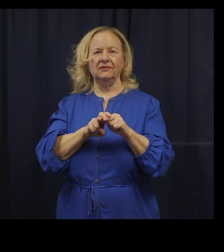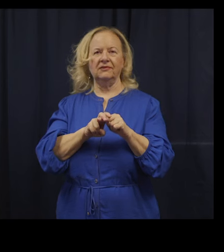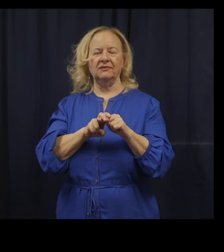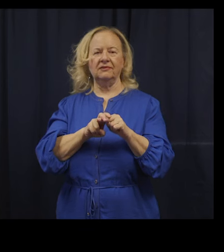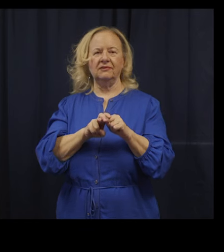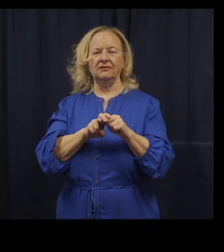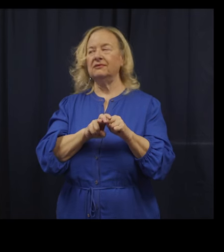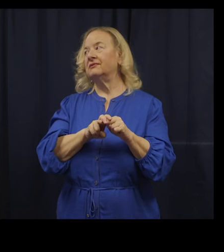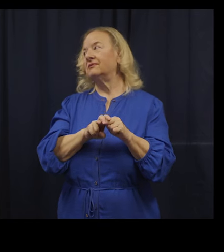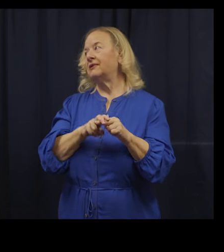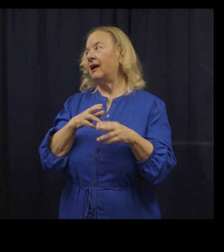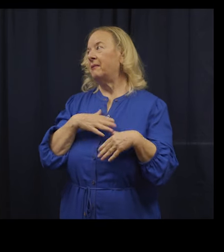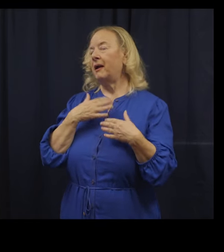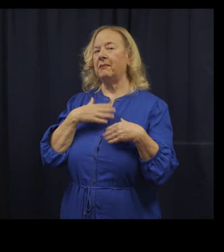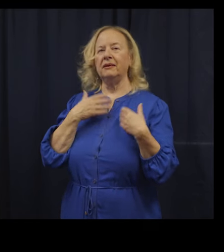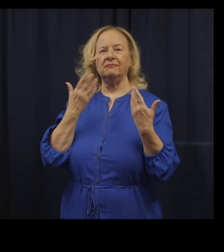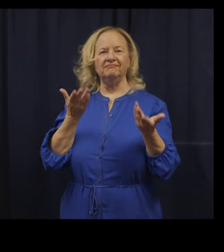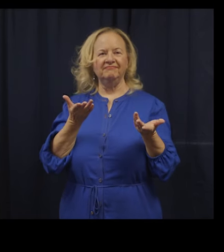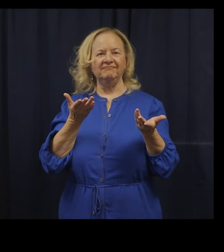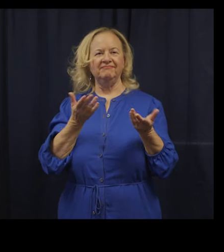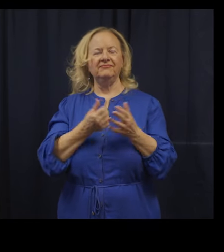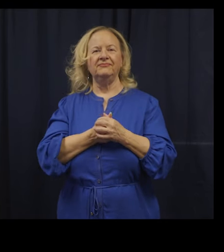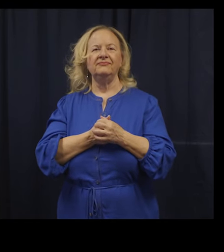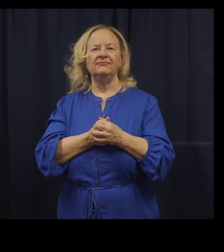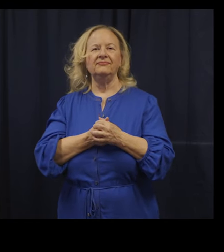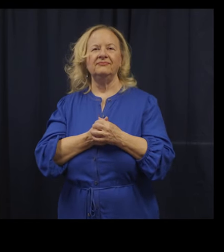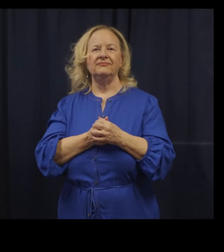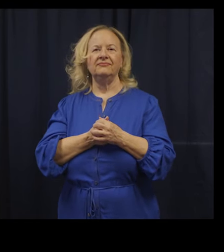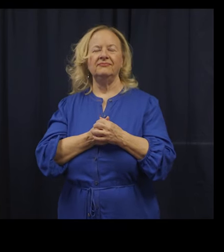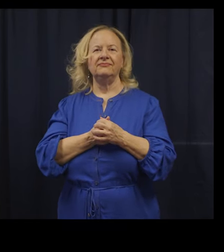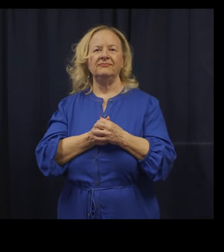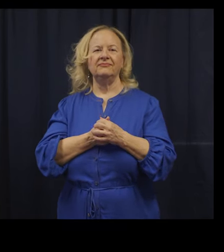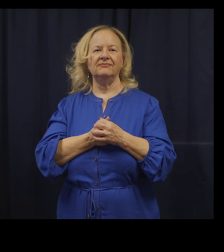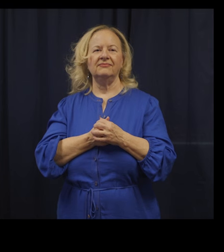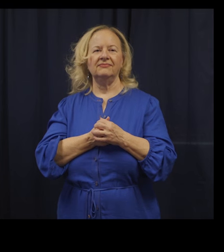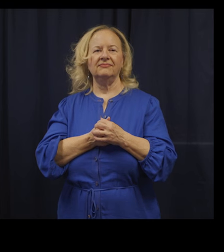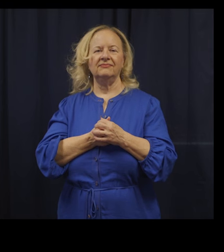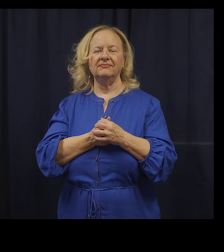So glad we got that for you. Right? Yeah. It was for you.